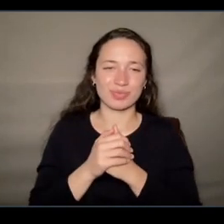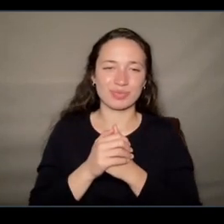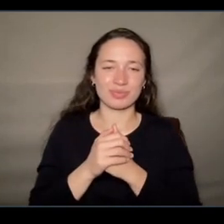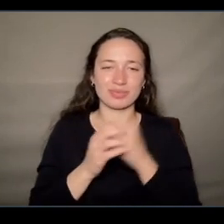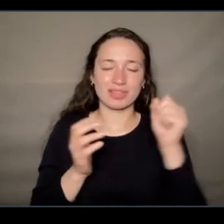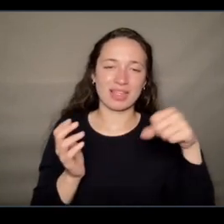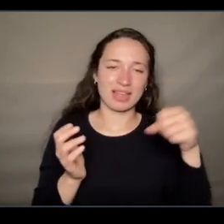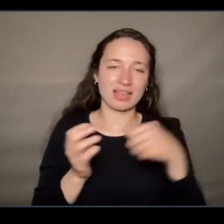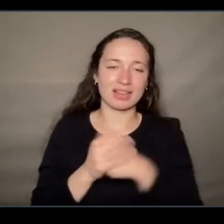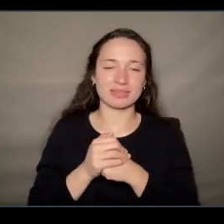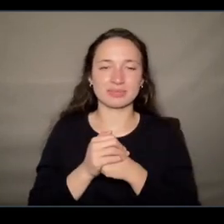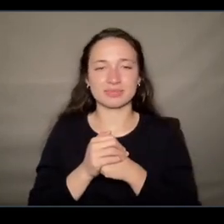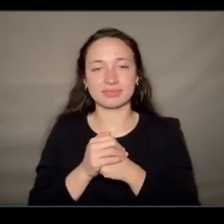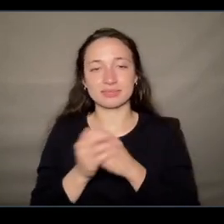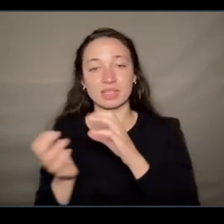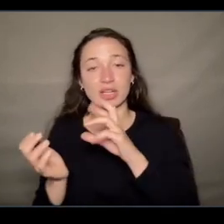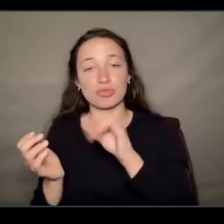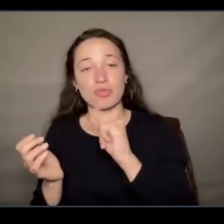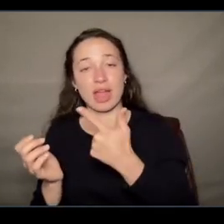Yeah.